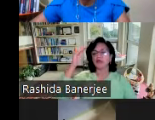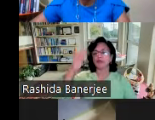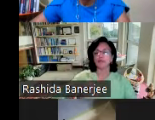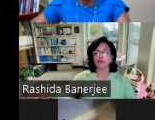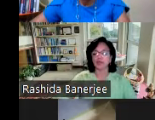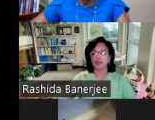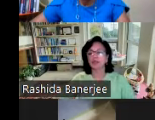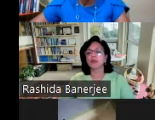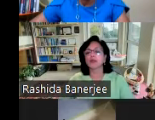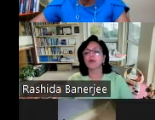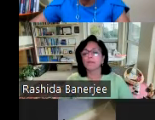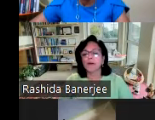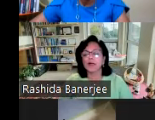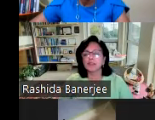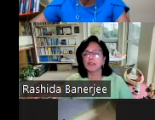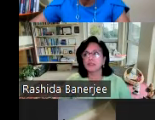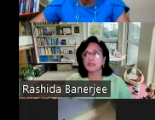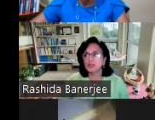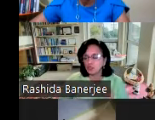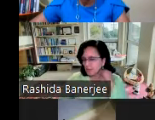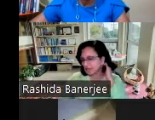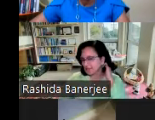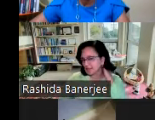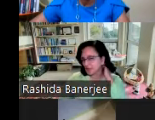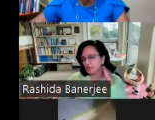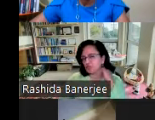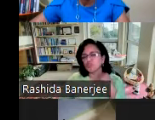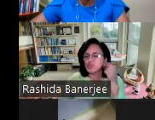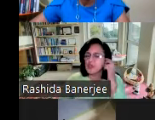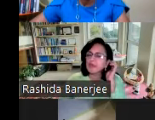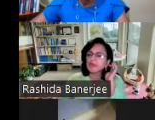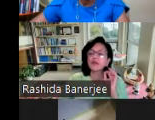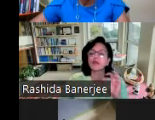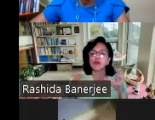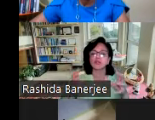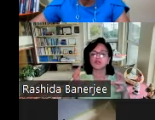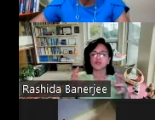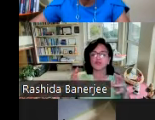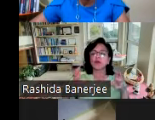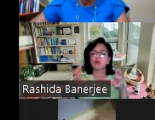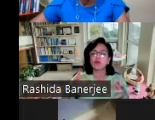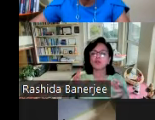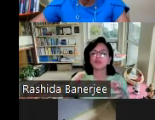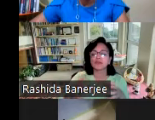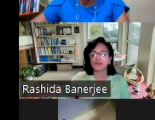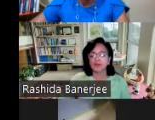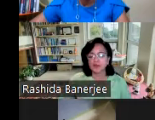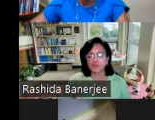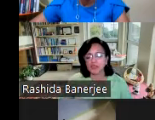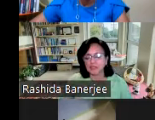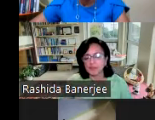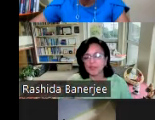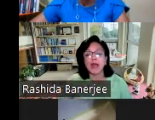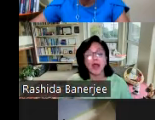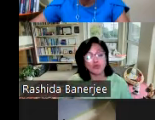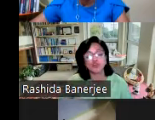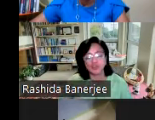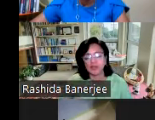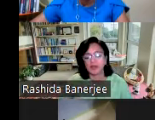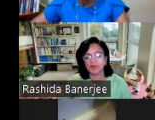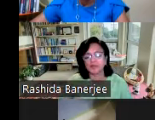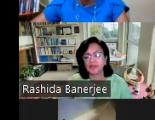my reporting, but you might still want to share the crux of what the information has been, and how